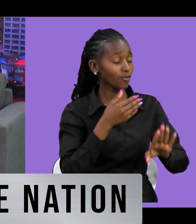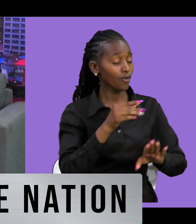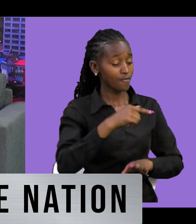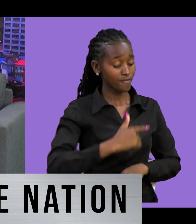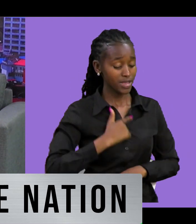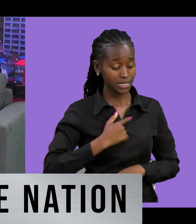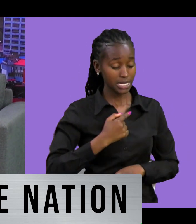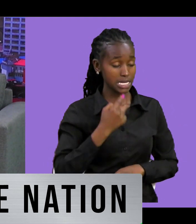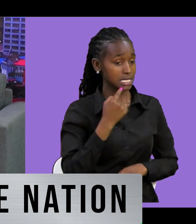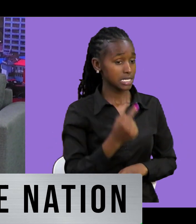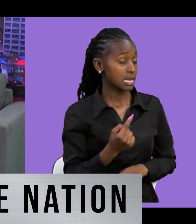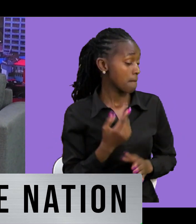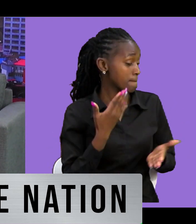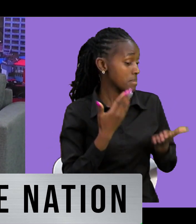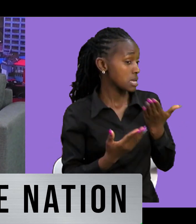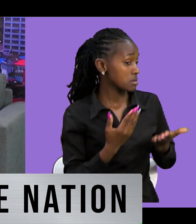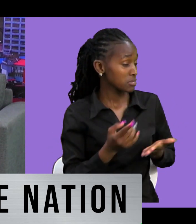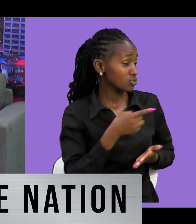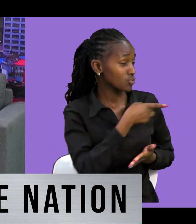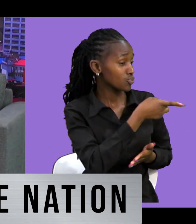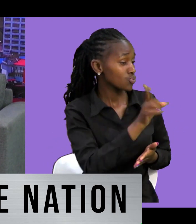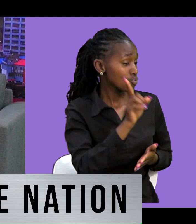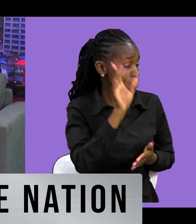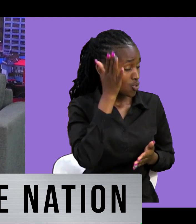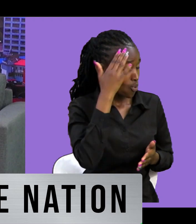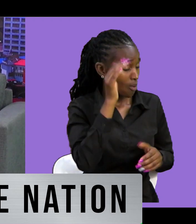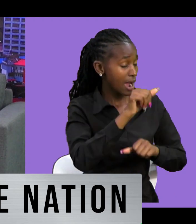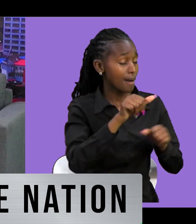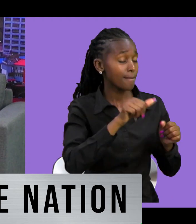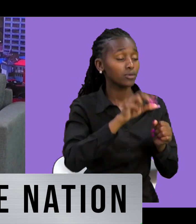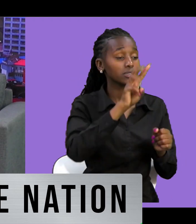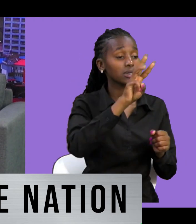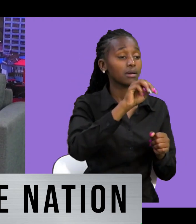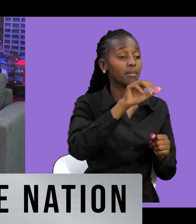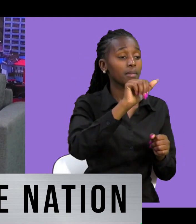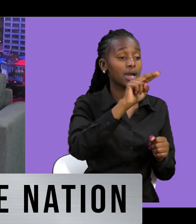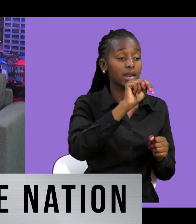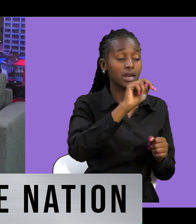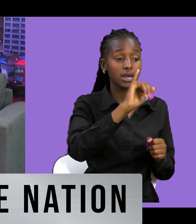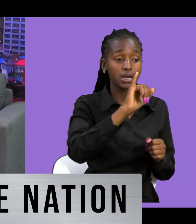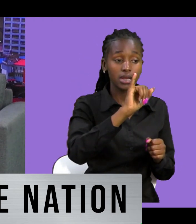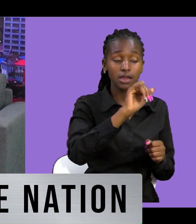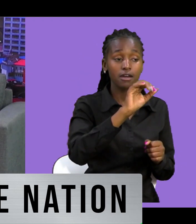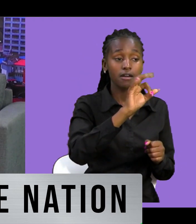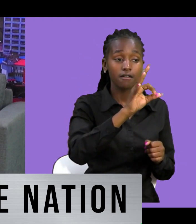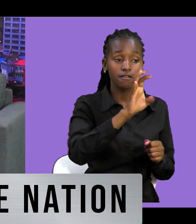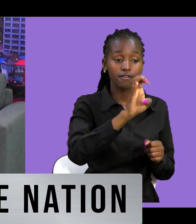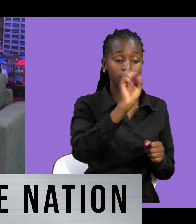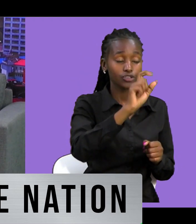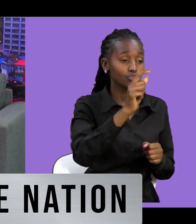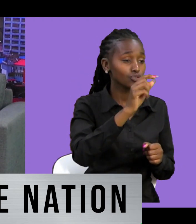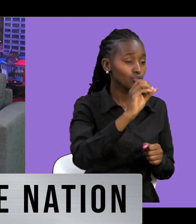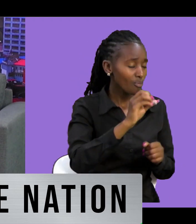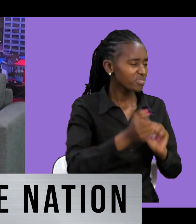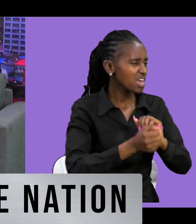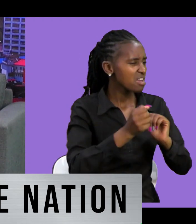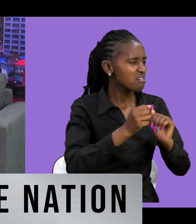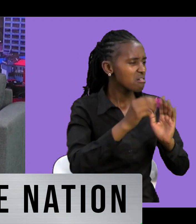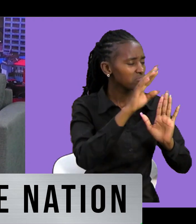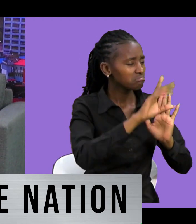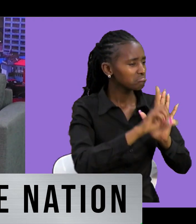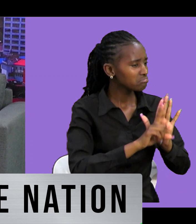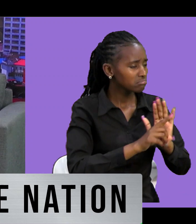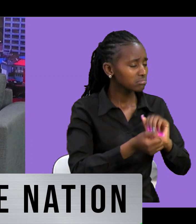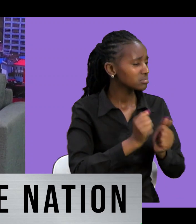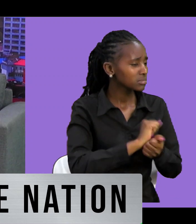whether they really know what it was in their manifesto. If they read it, that's what they get. Do you have the same feeling? Yeah, for me, I'll